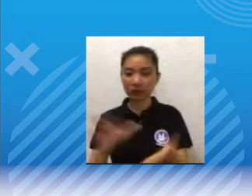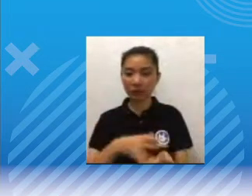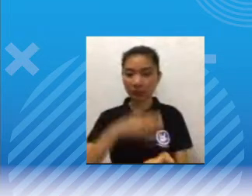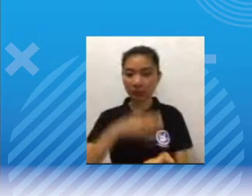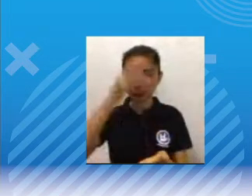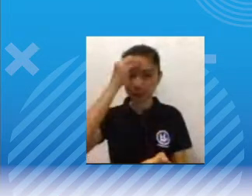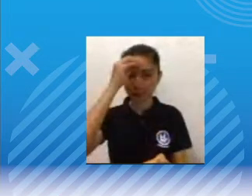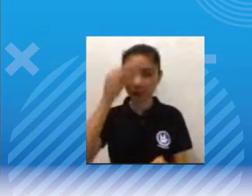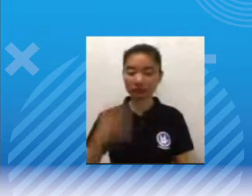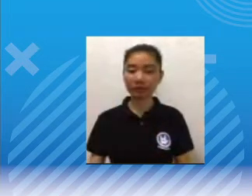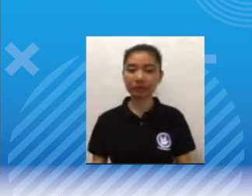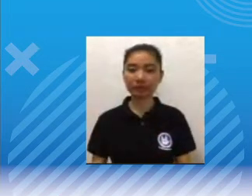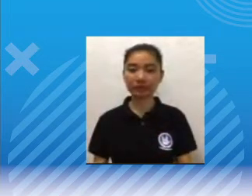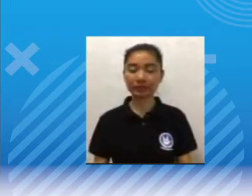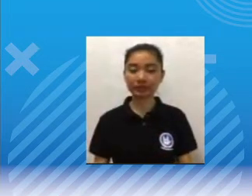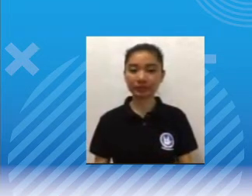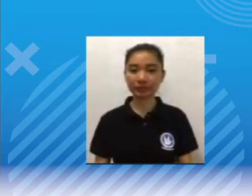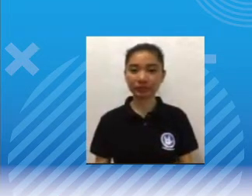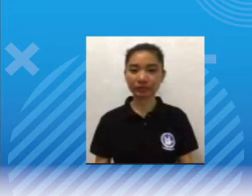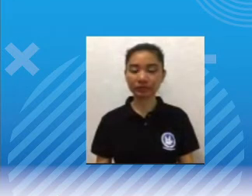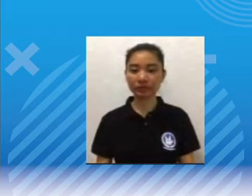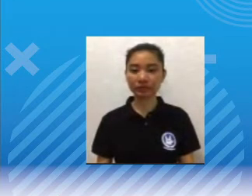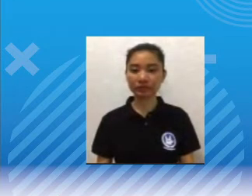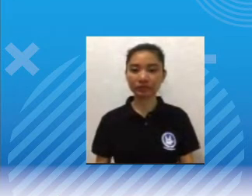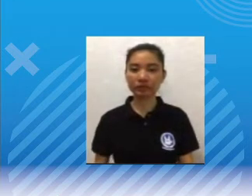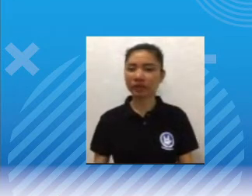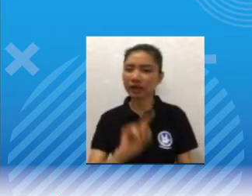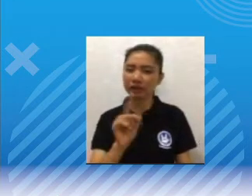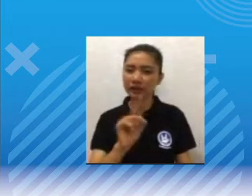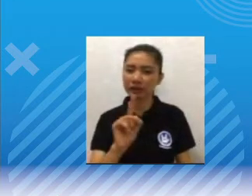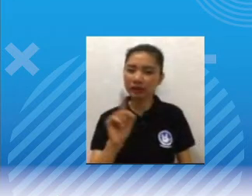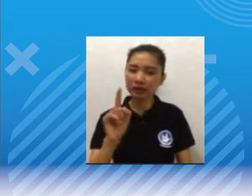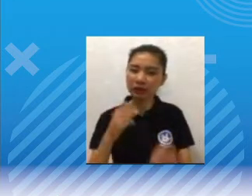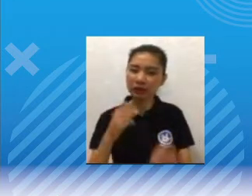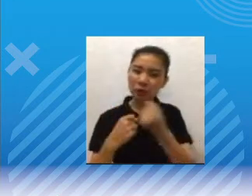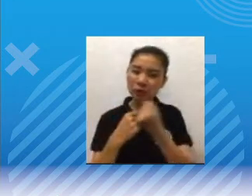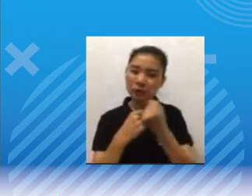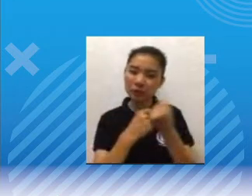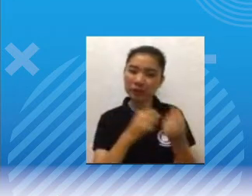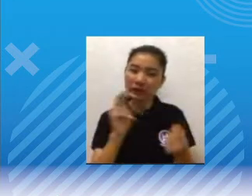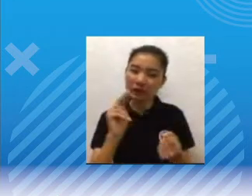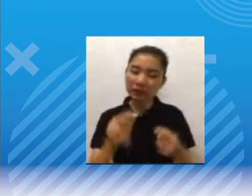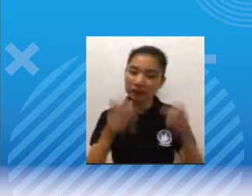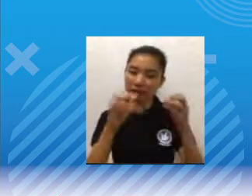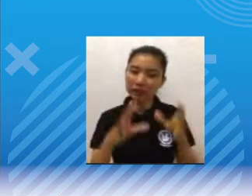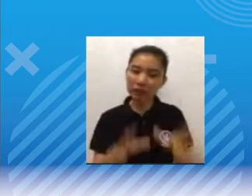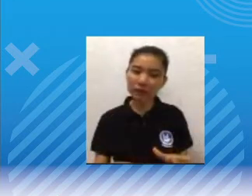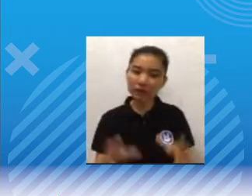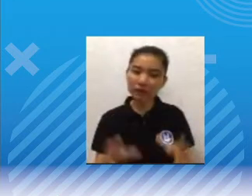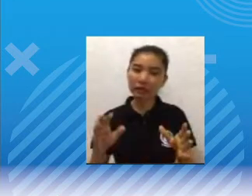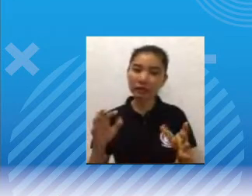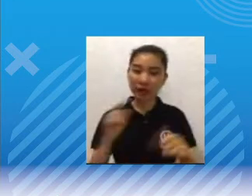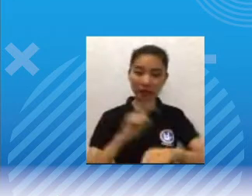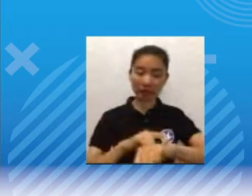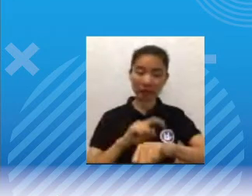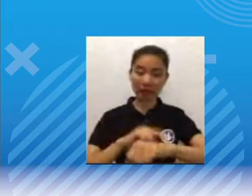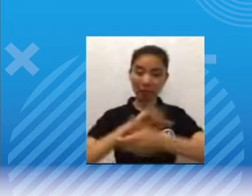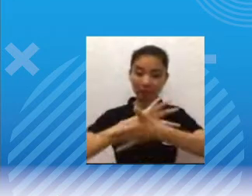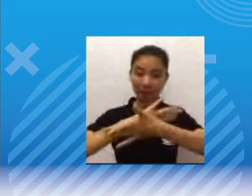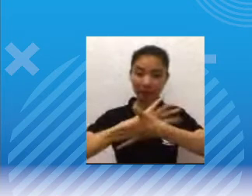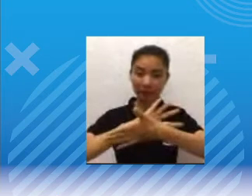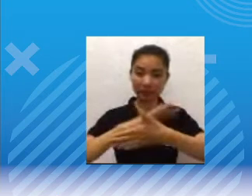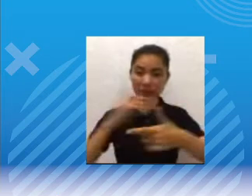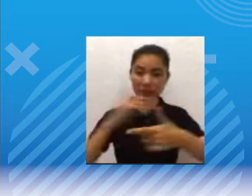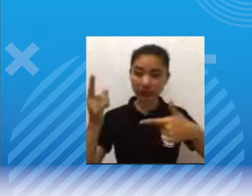So ano yung suportang kailangan ng mga teachers natin sa panahon ng pandemya? No? So number 1 is the training on distance